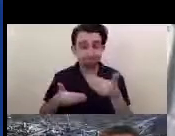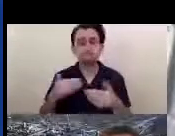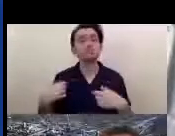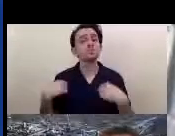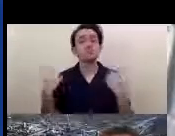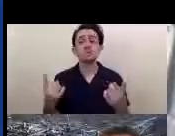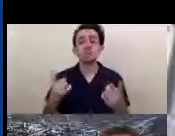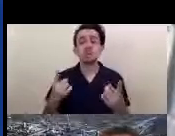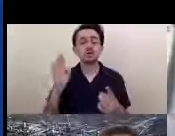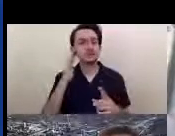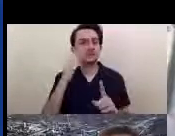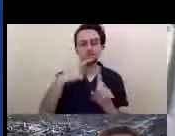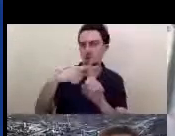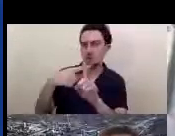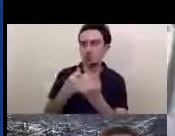relates to this